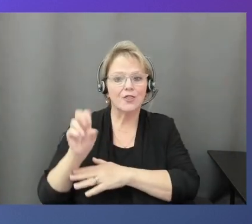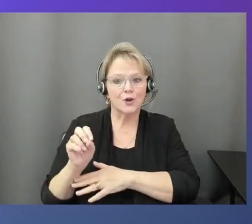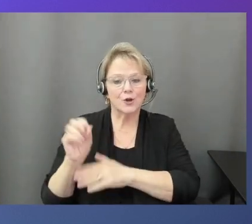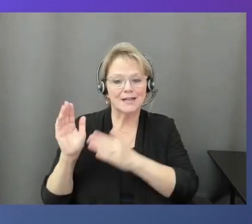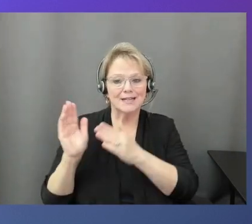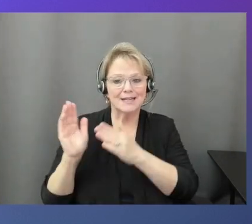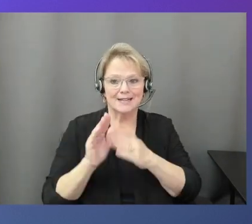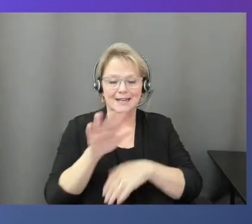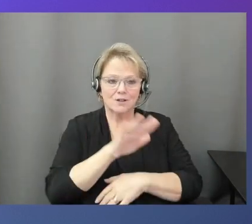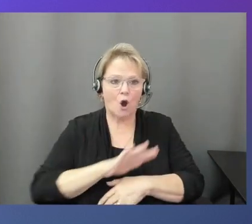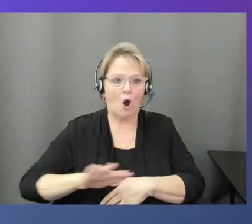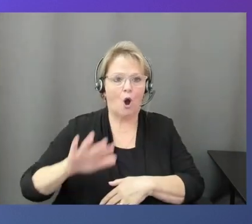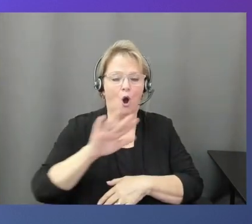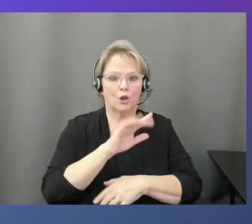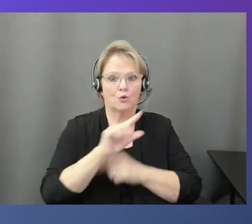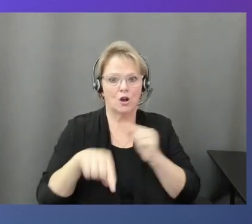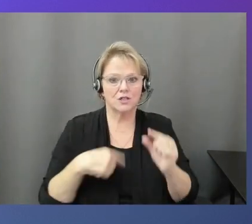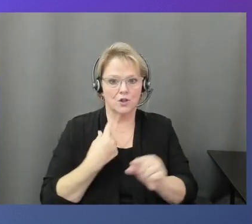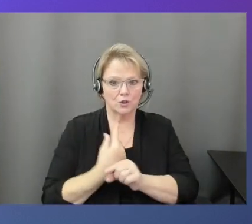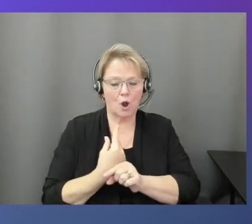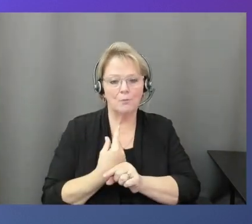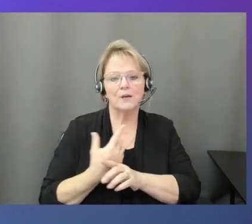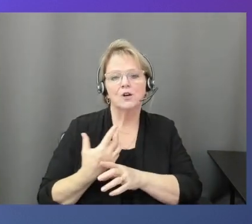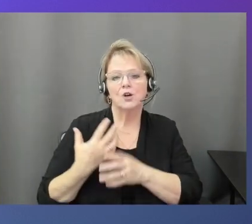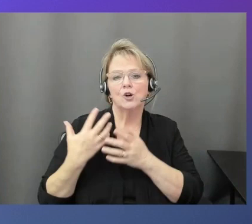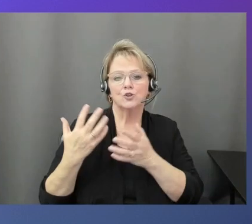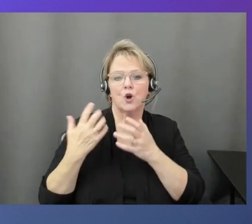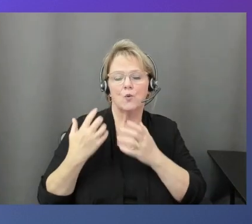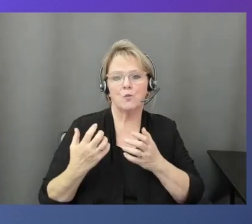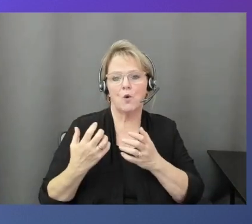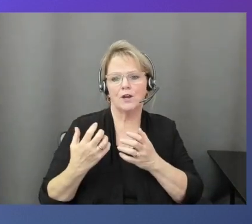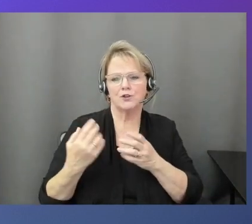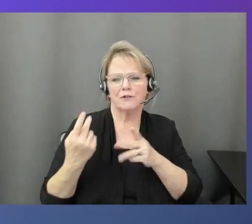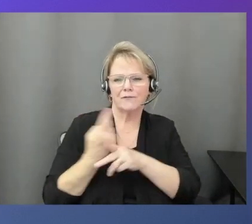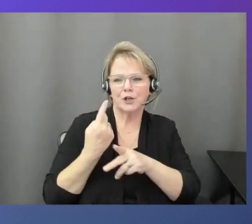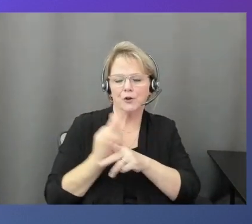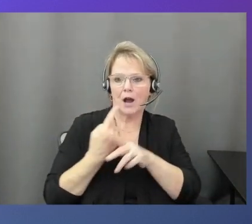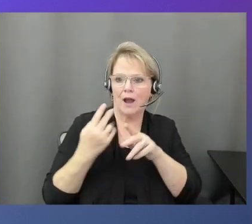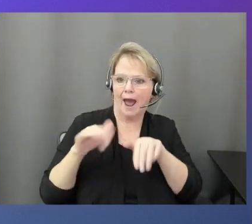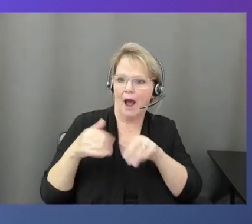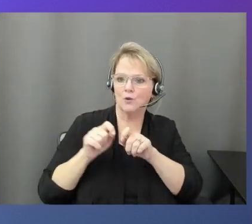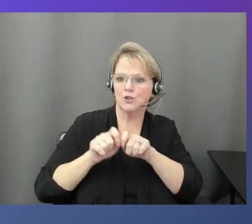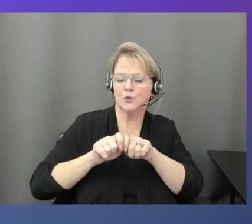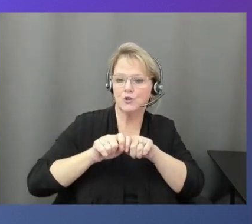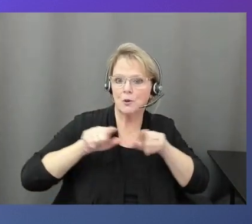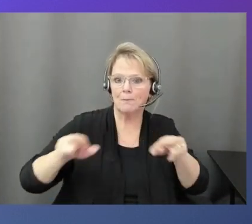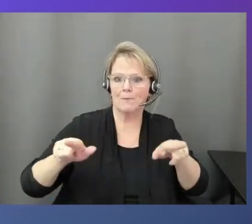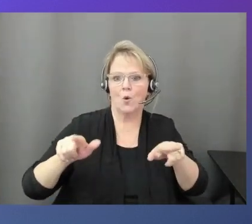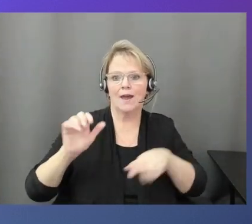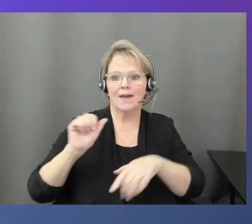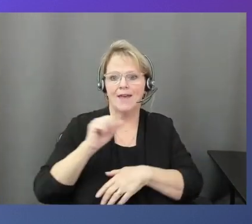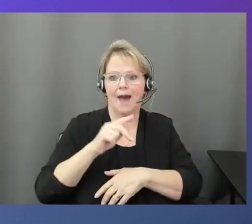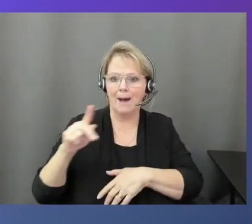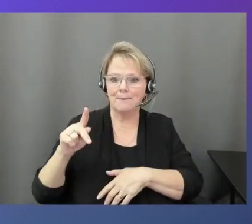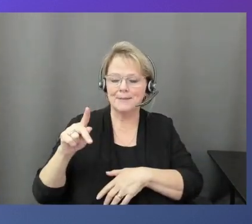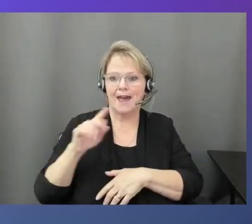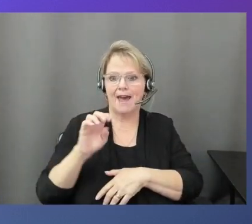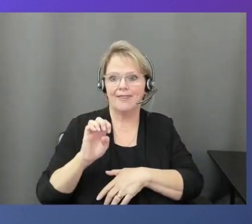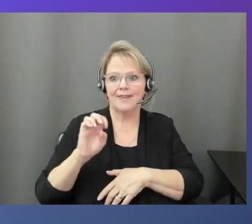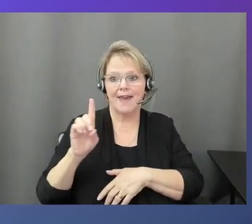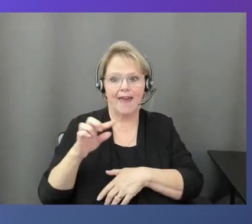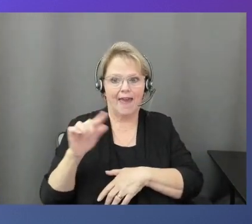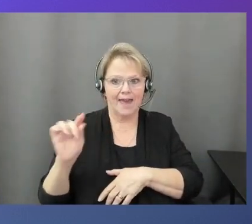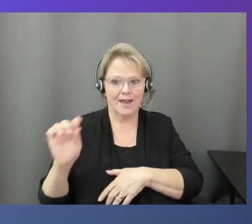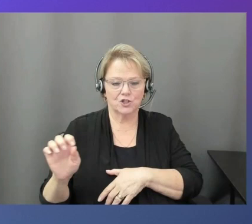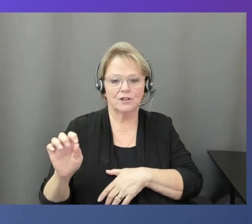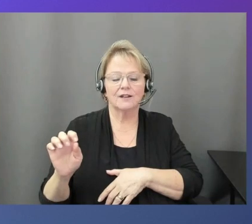figure out how we could deploy machine learning applications at the edge. But at the end of the day, what I love most about Wavelength, and I think what's important